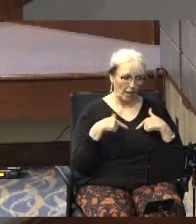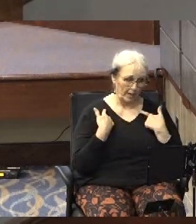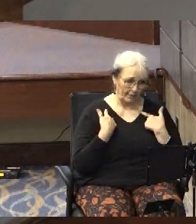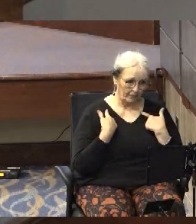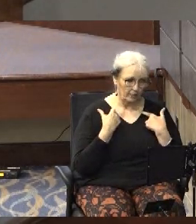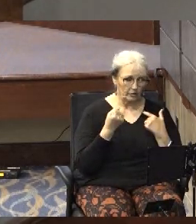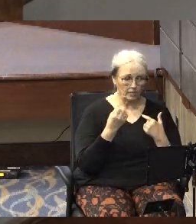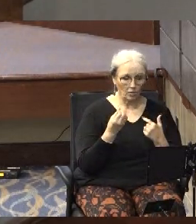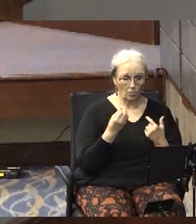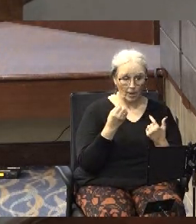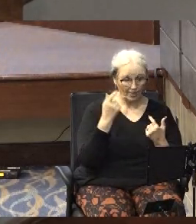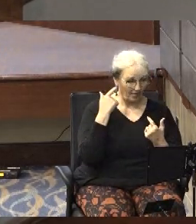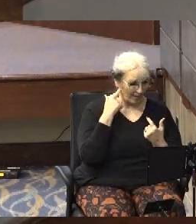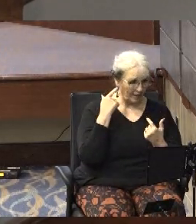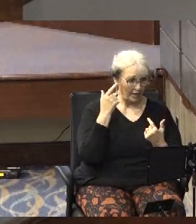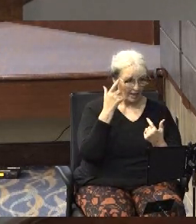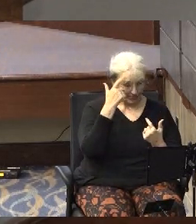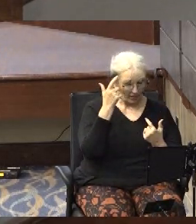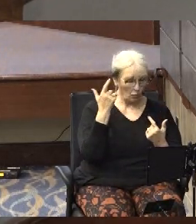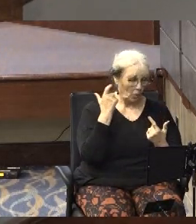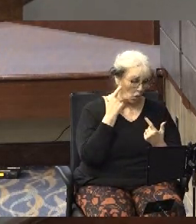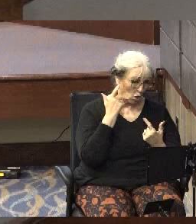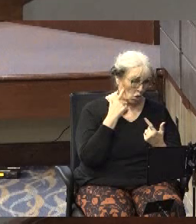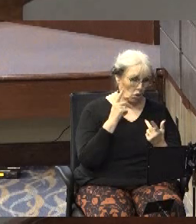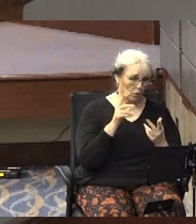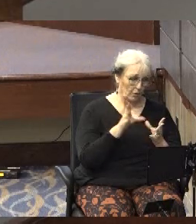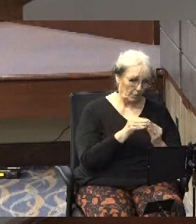I think we heard at the meeting that